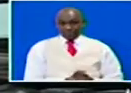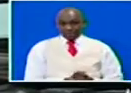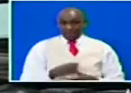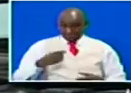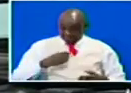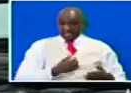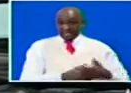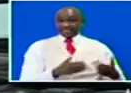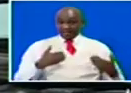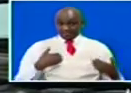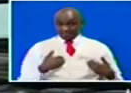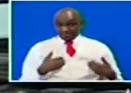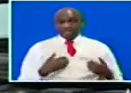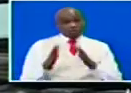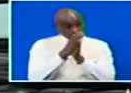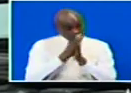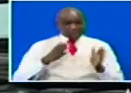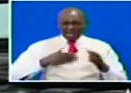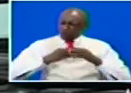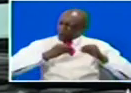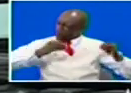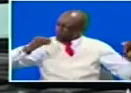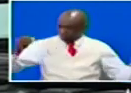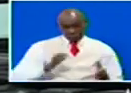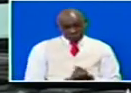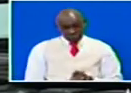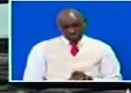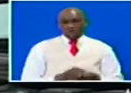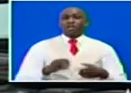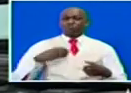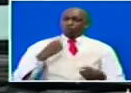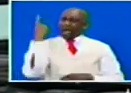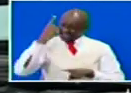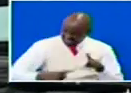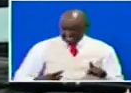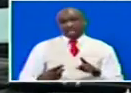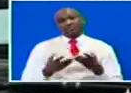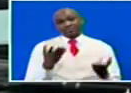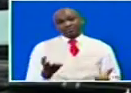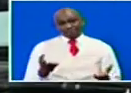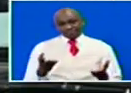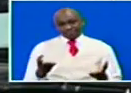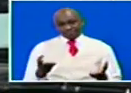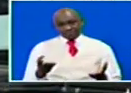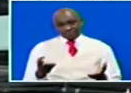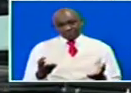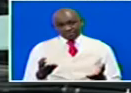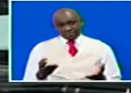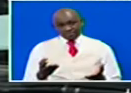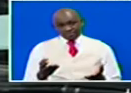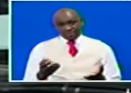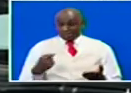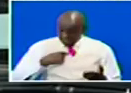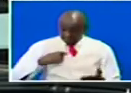fighter. My story is a long one. It's been on for more than a year. And